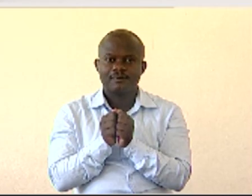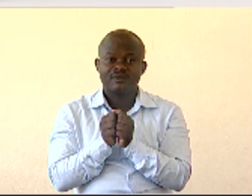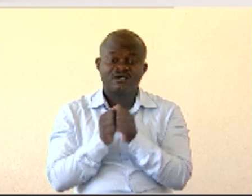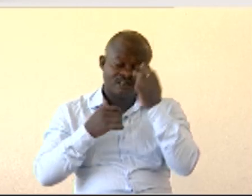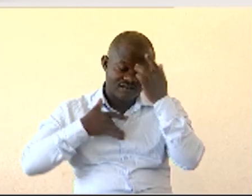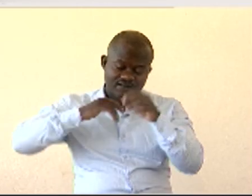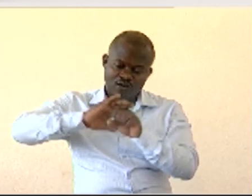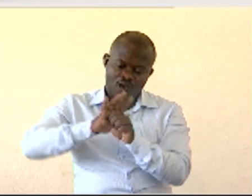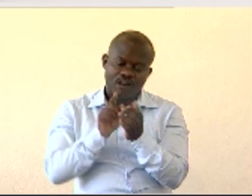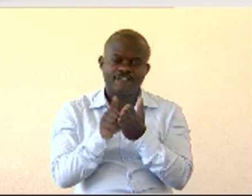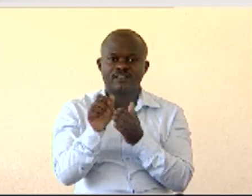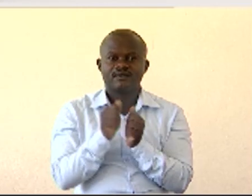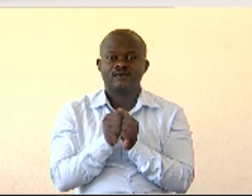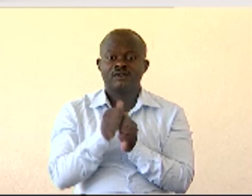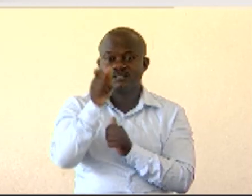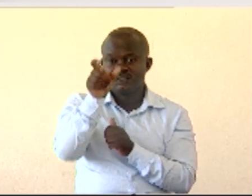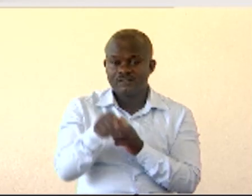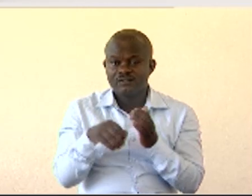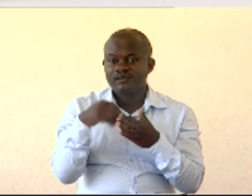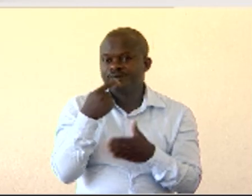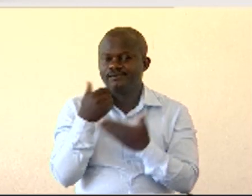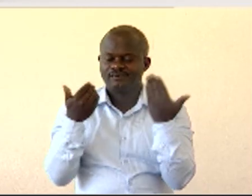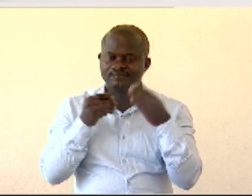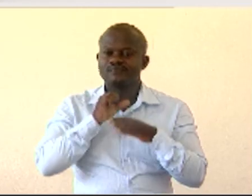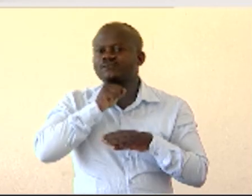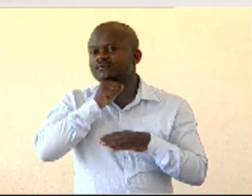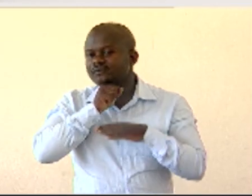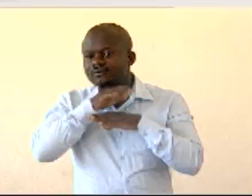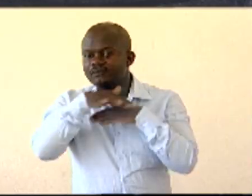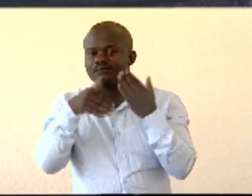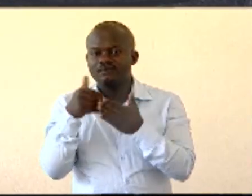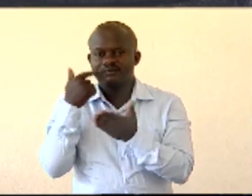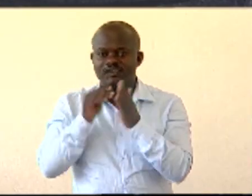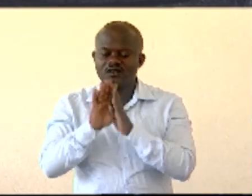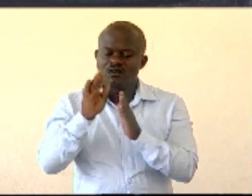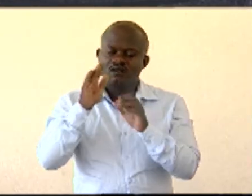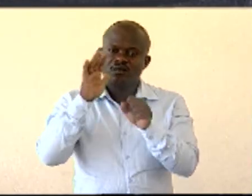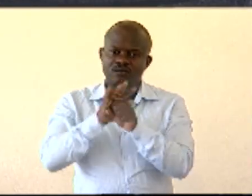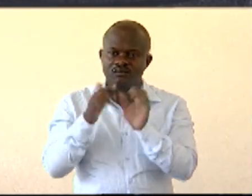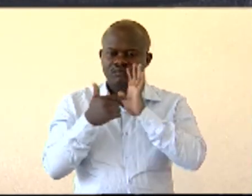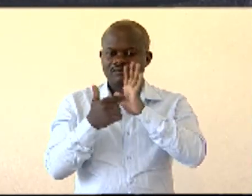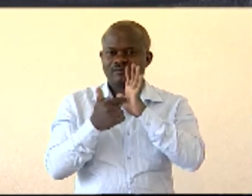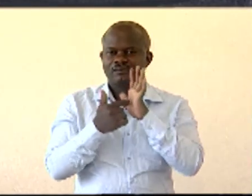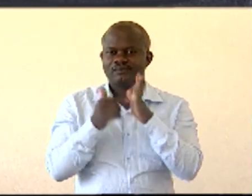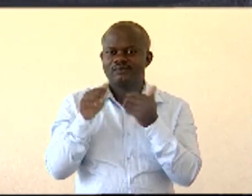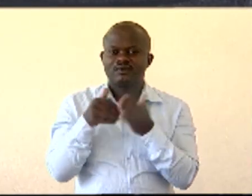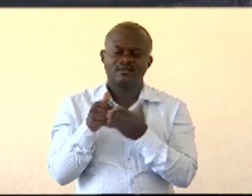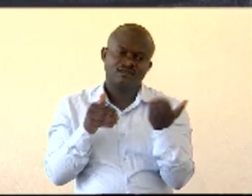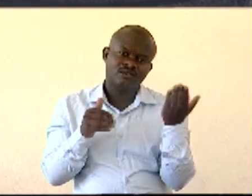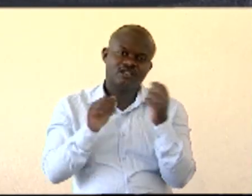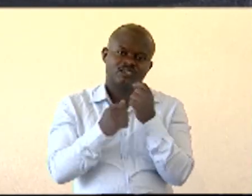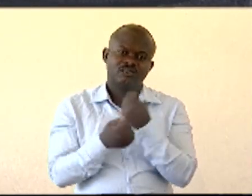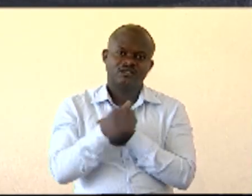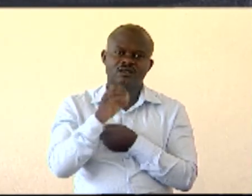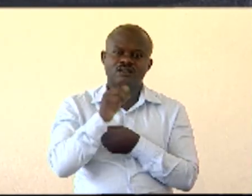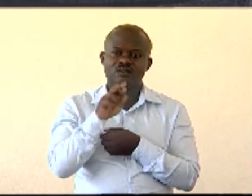coronavirus. This person who has been infected but develops no signs or symptoms can just become a carrier. If